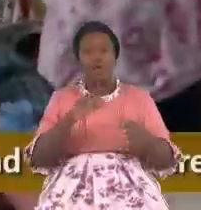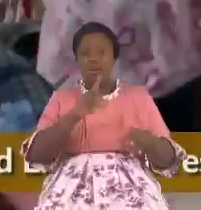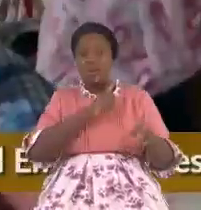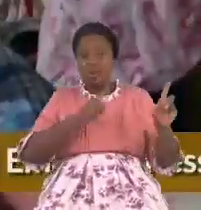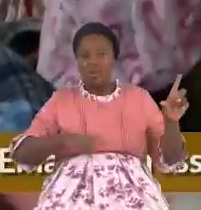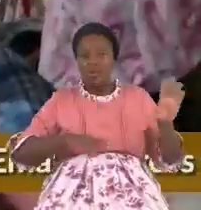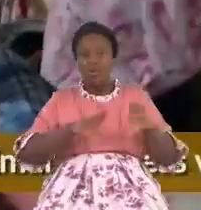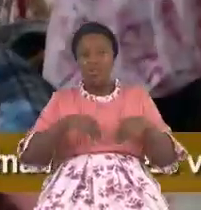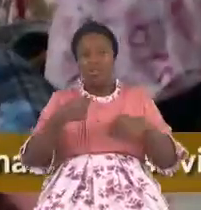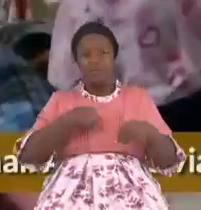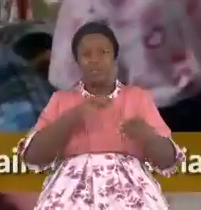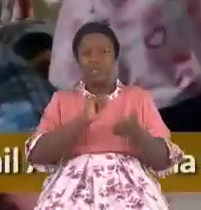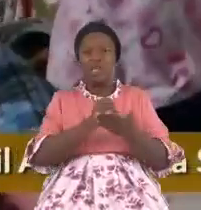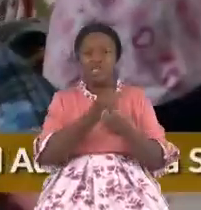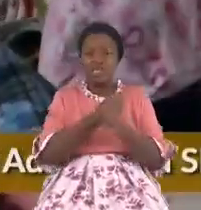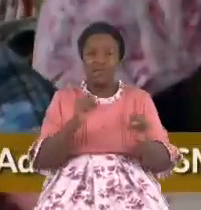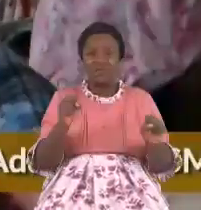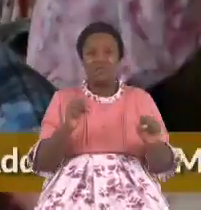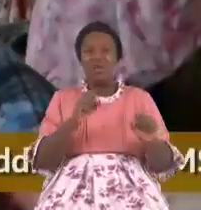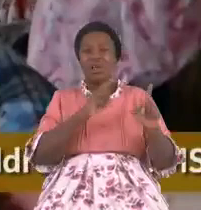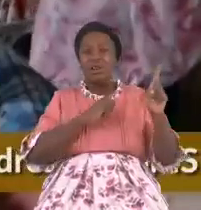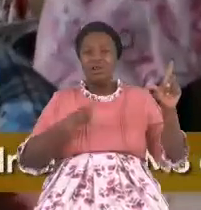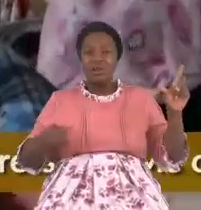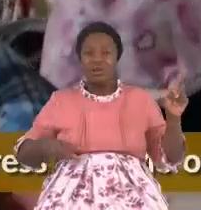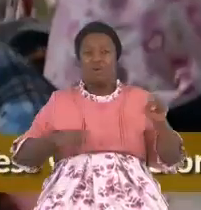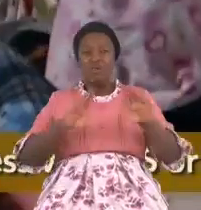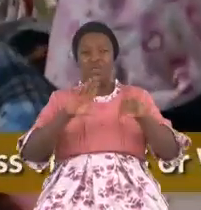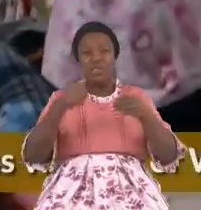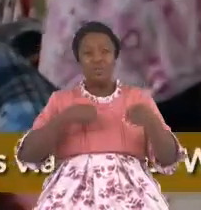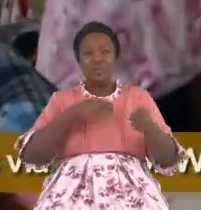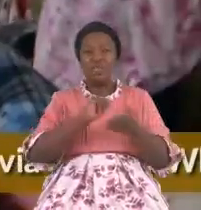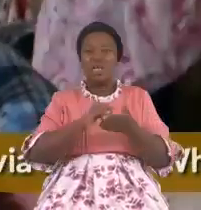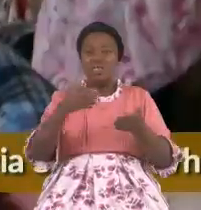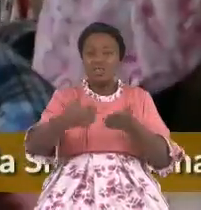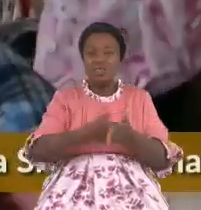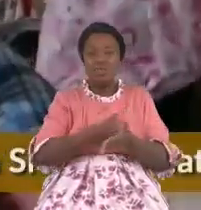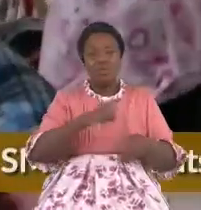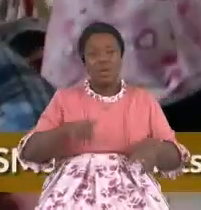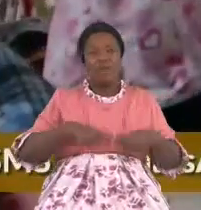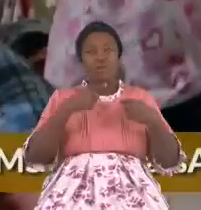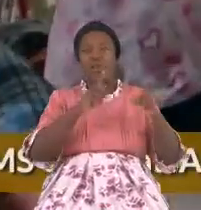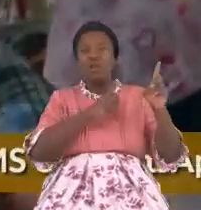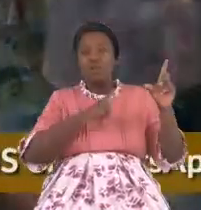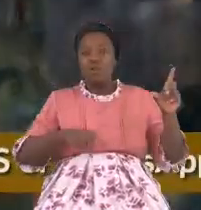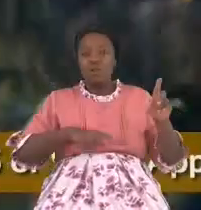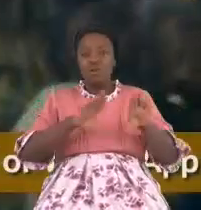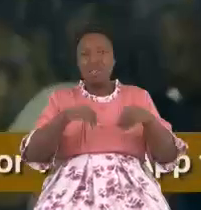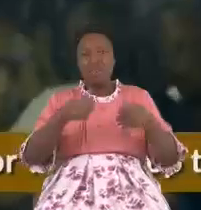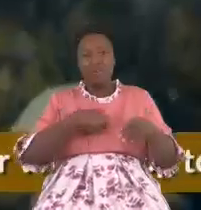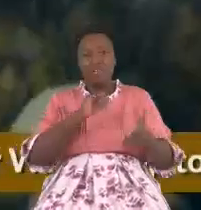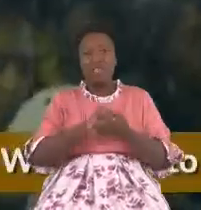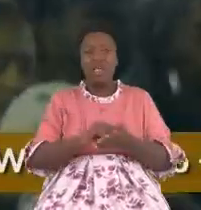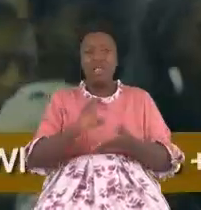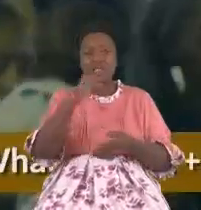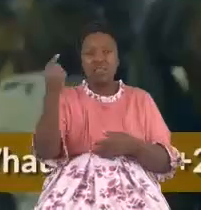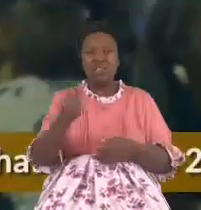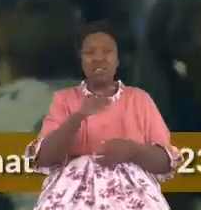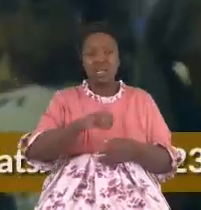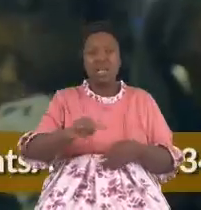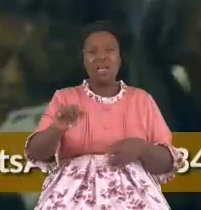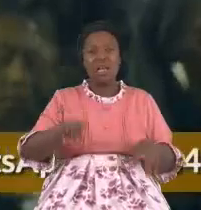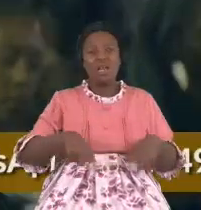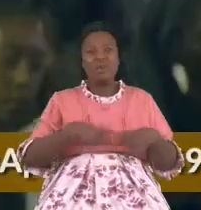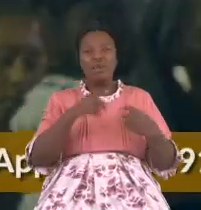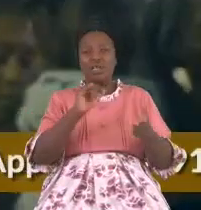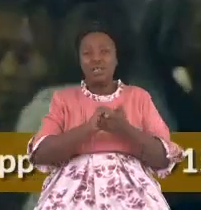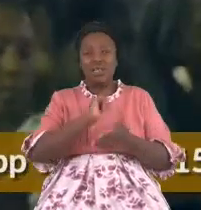that salvation lord give me that new life lord give me that eternal life that's what you will